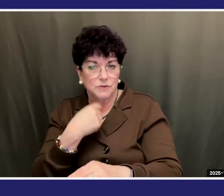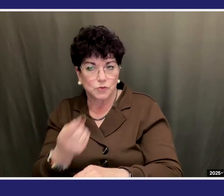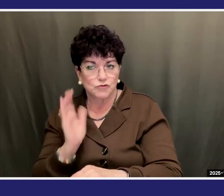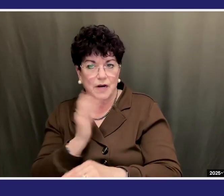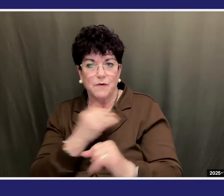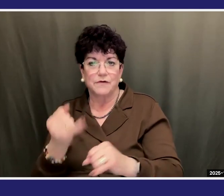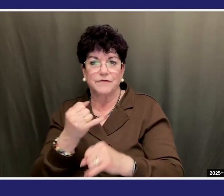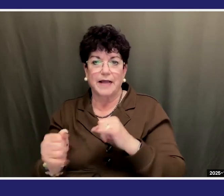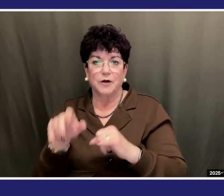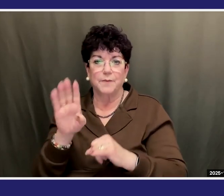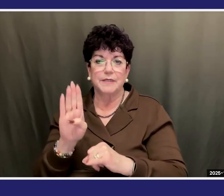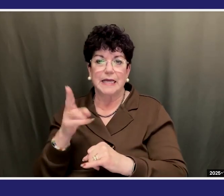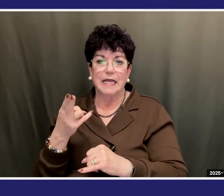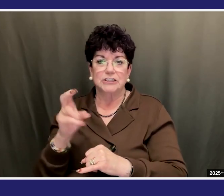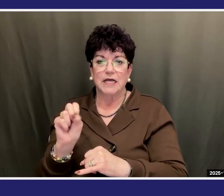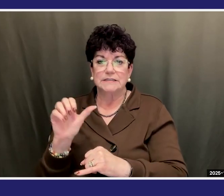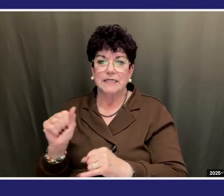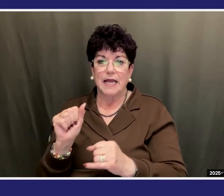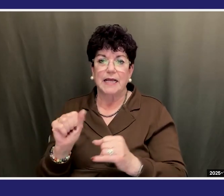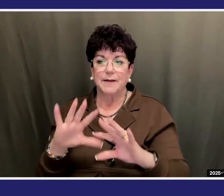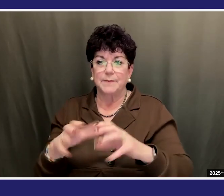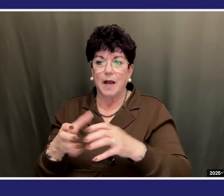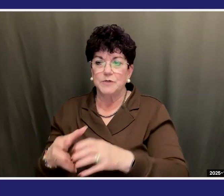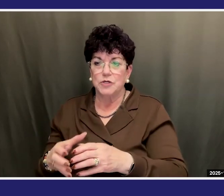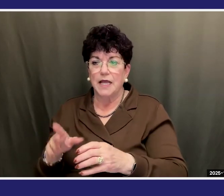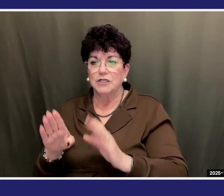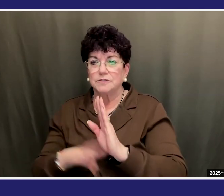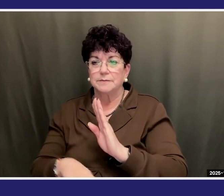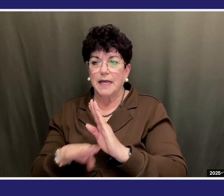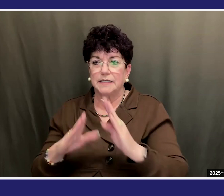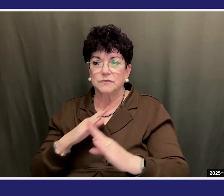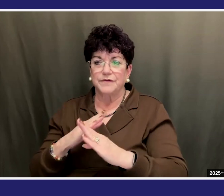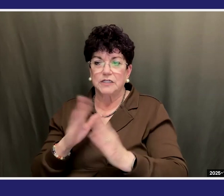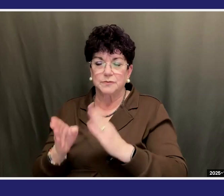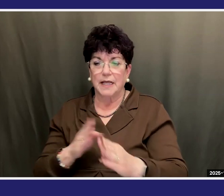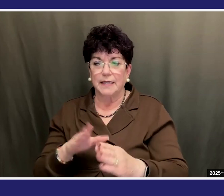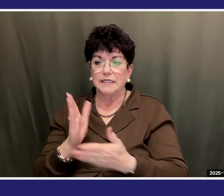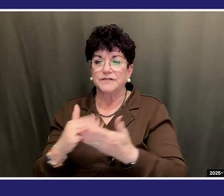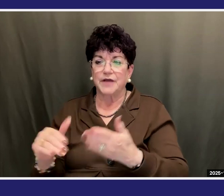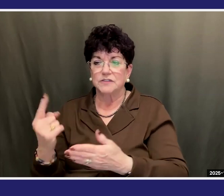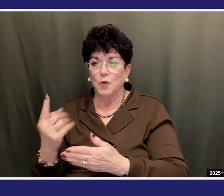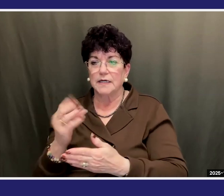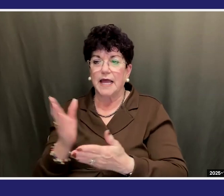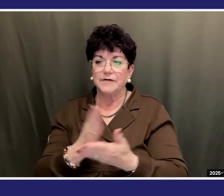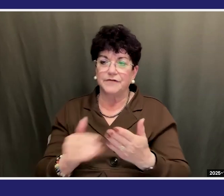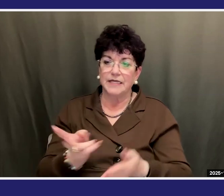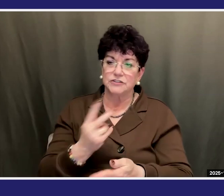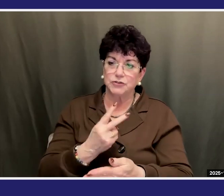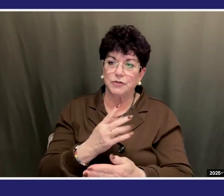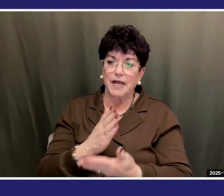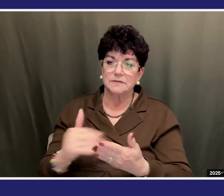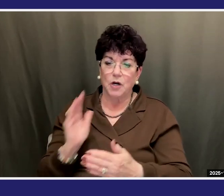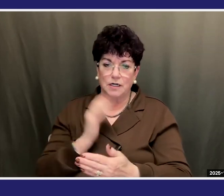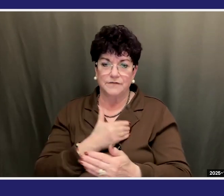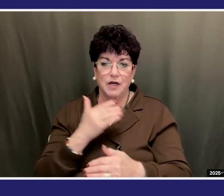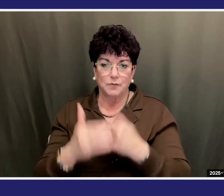final BHSA Population-Based Prevention Plan, which will incorporate both Phase 1 and Phase 2 as part of this